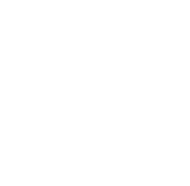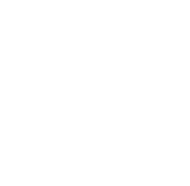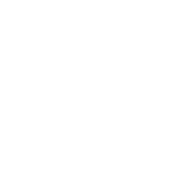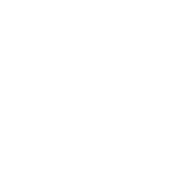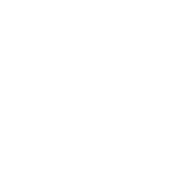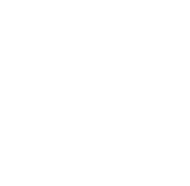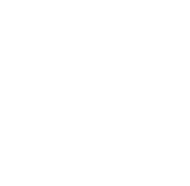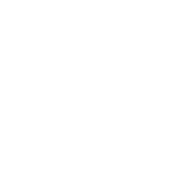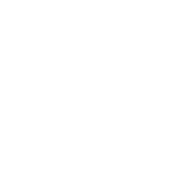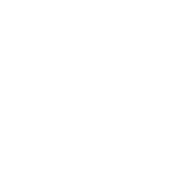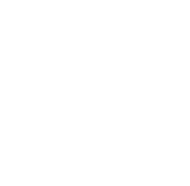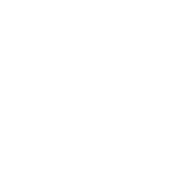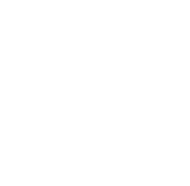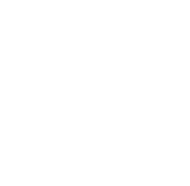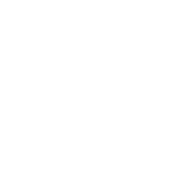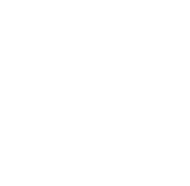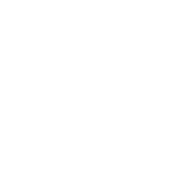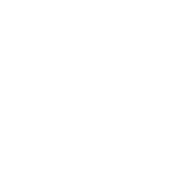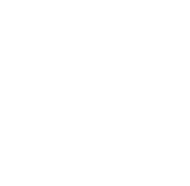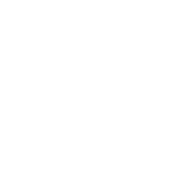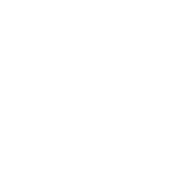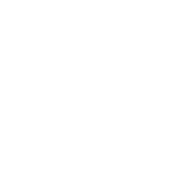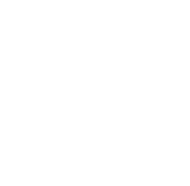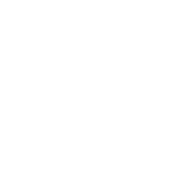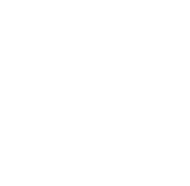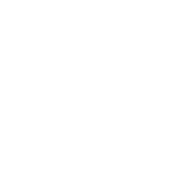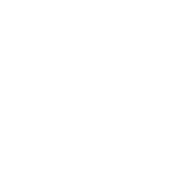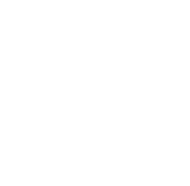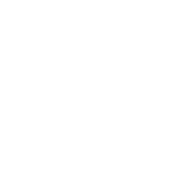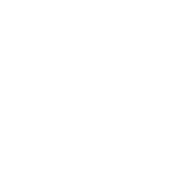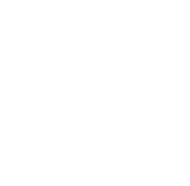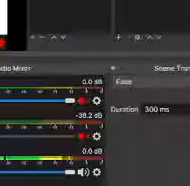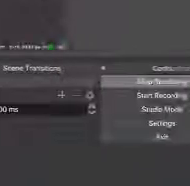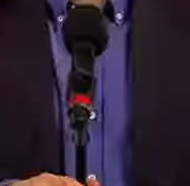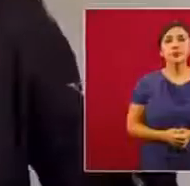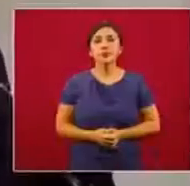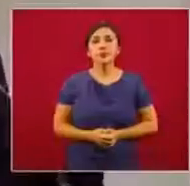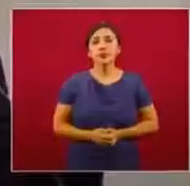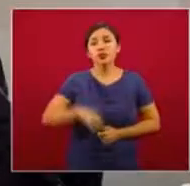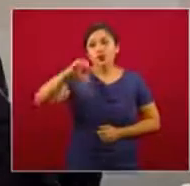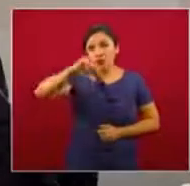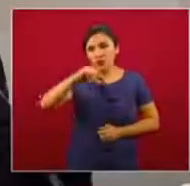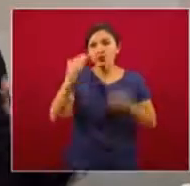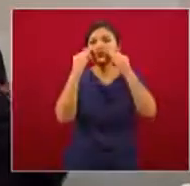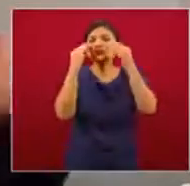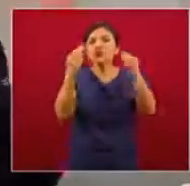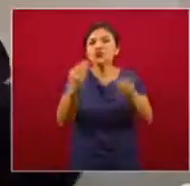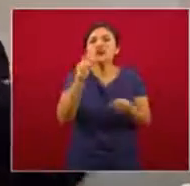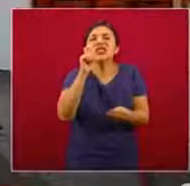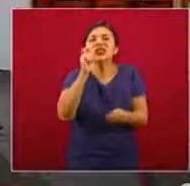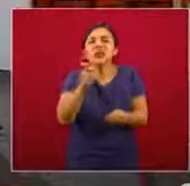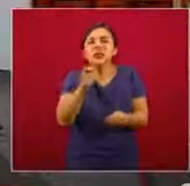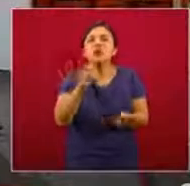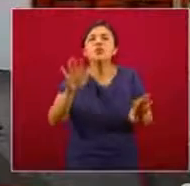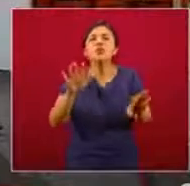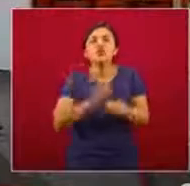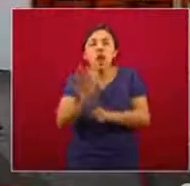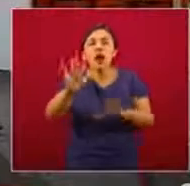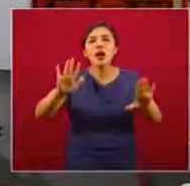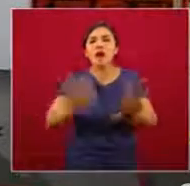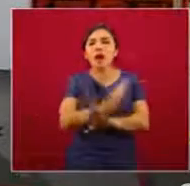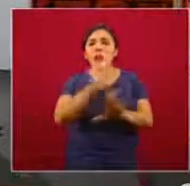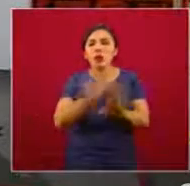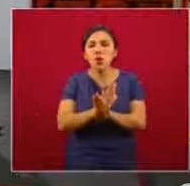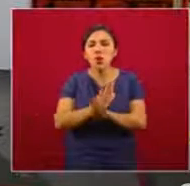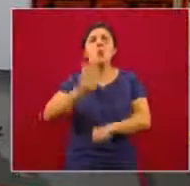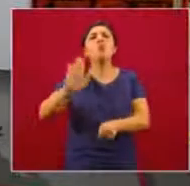los protocolos de seguridad sanitaria en el campo de trabajo. Health measures in the work field. We're going to give you a demo